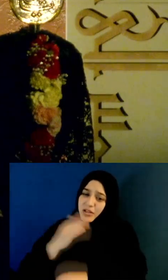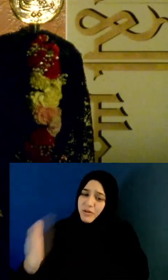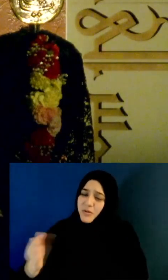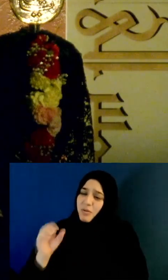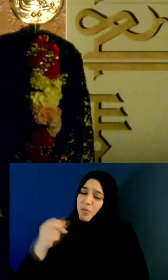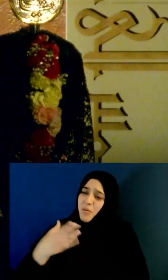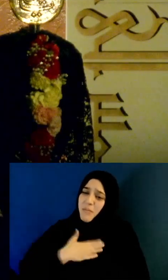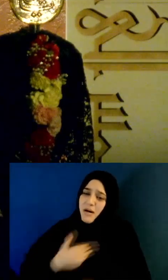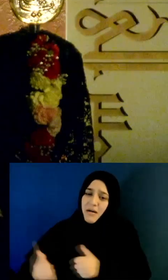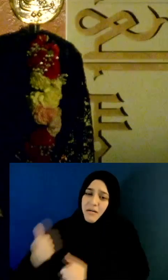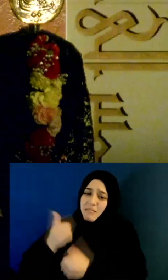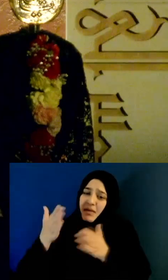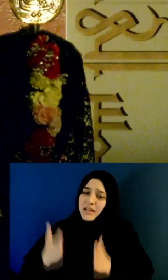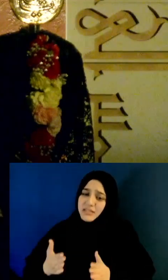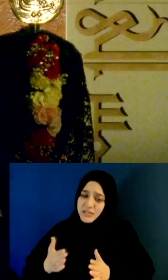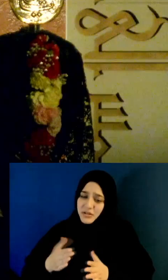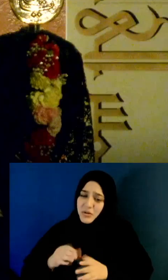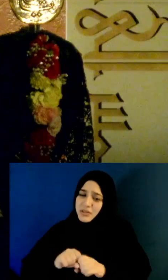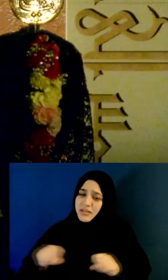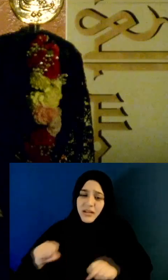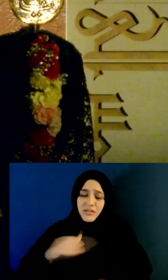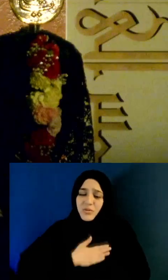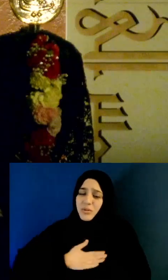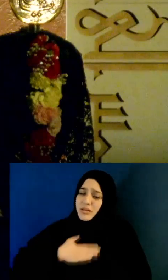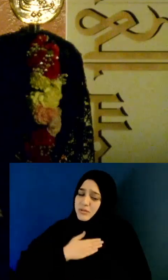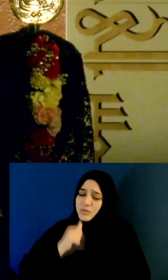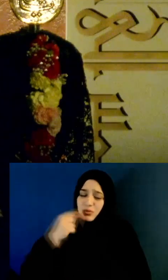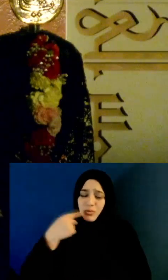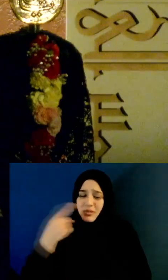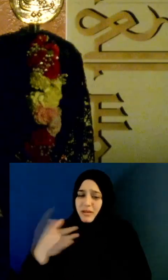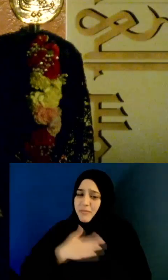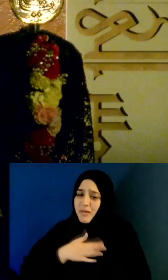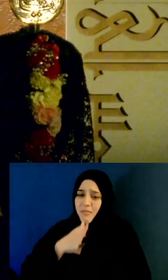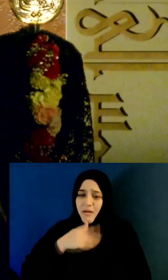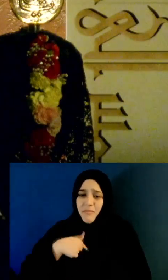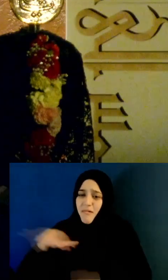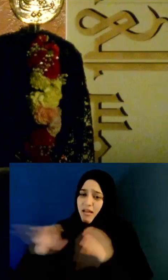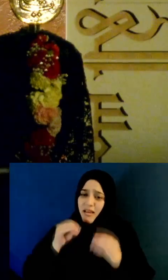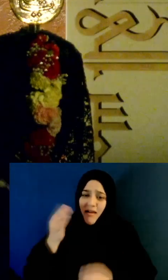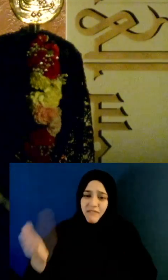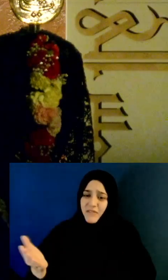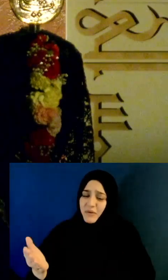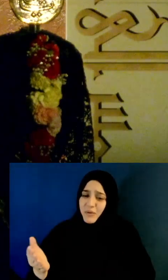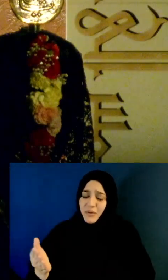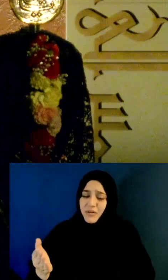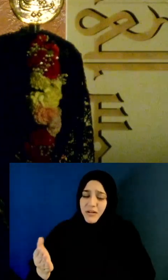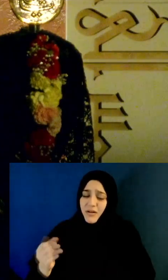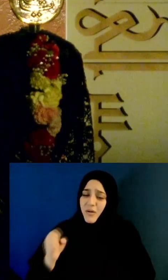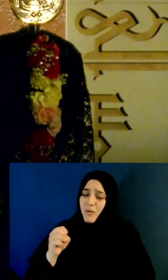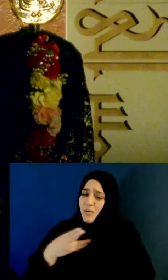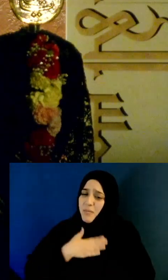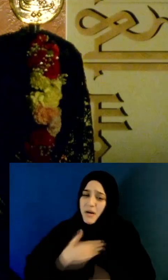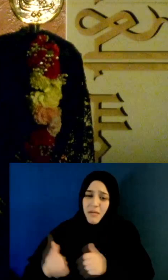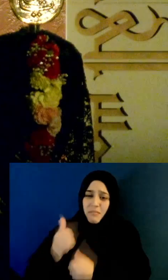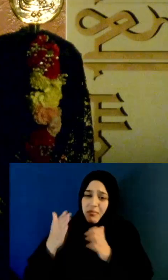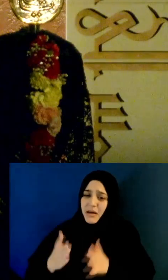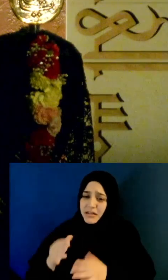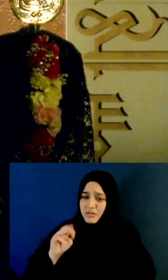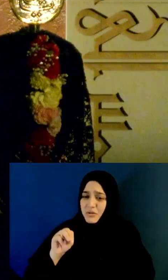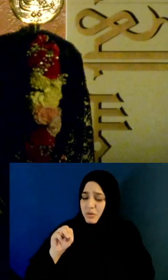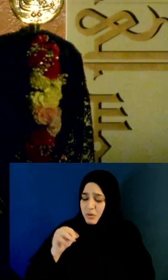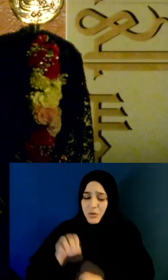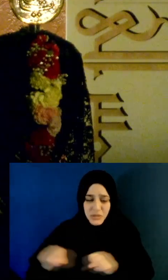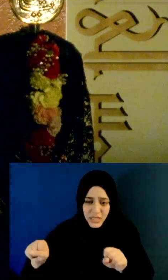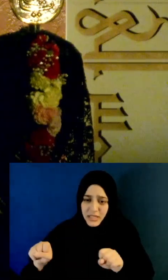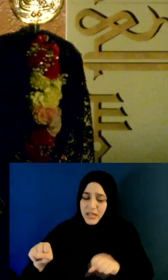my mom I left you." He said, "Oh, my master Hussein, I